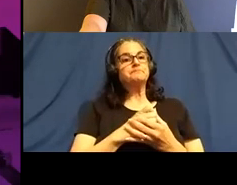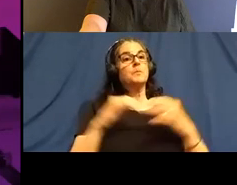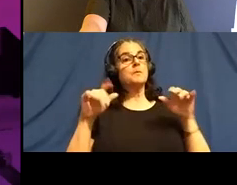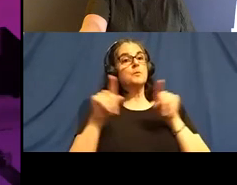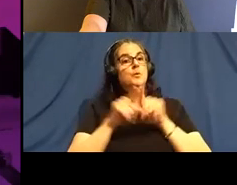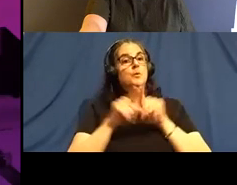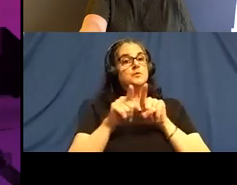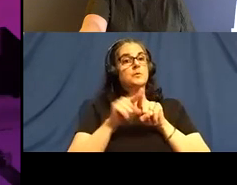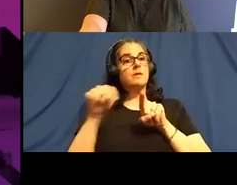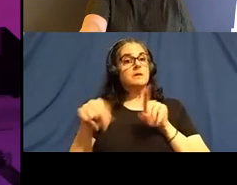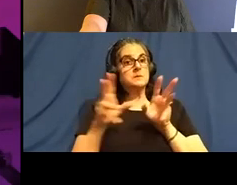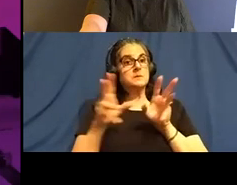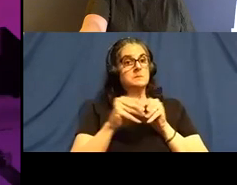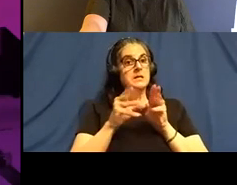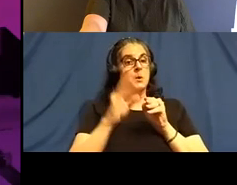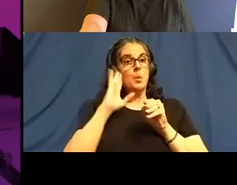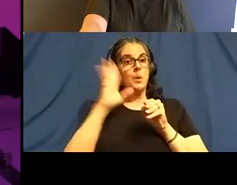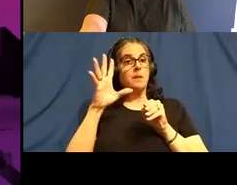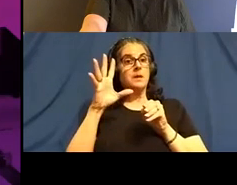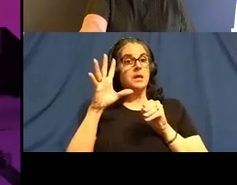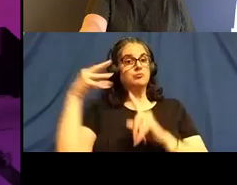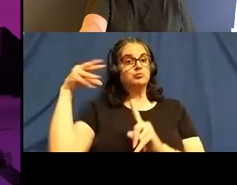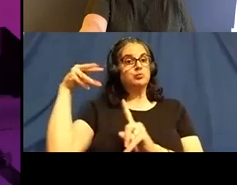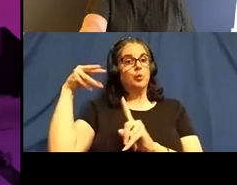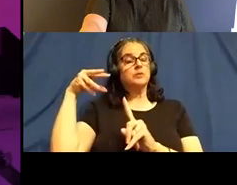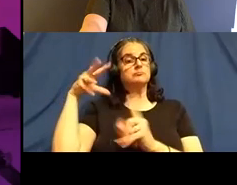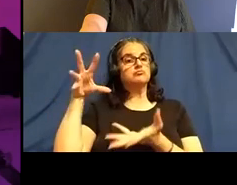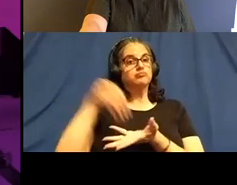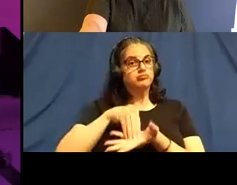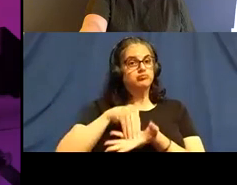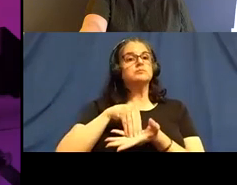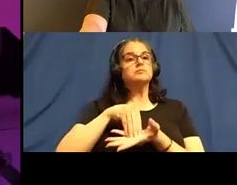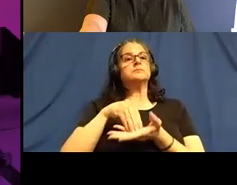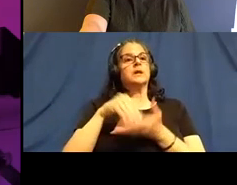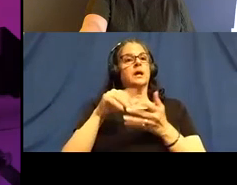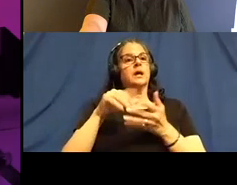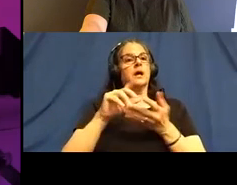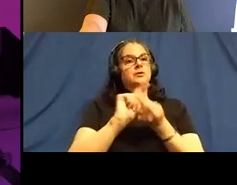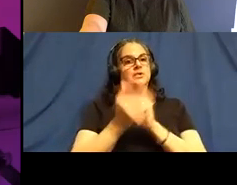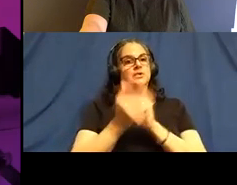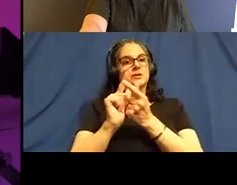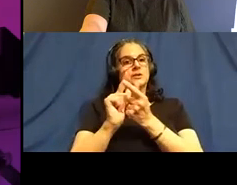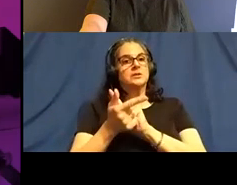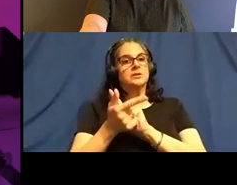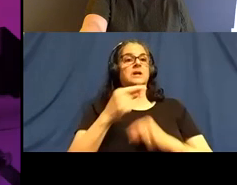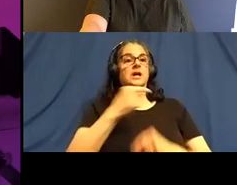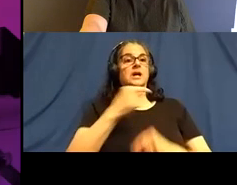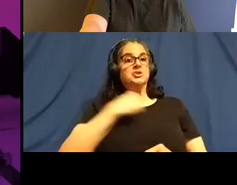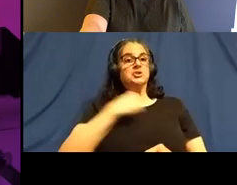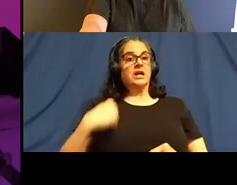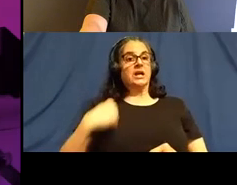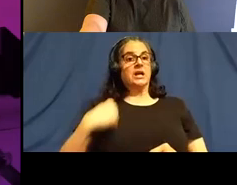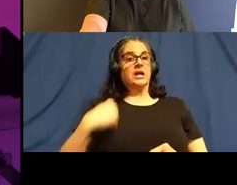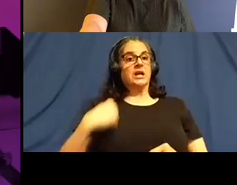recorded and translated into other languages. Chinese, Vietnamese, and Spanish will be